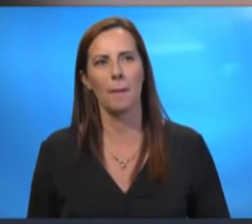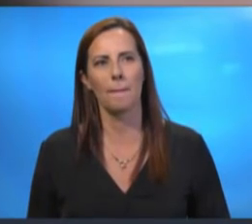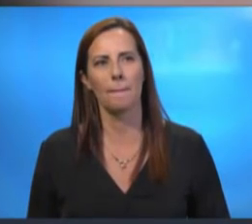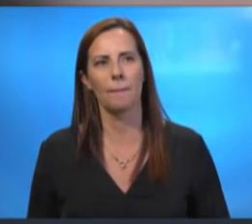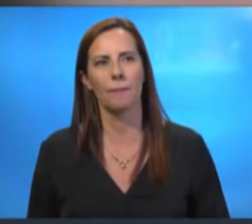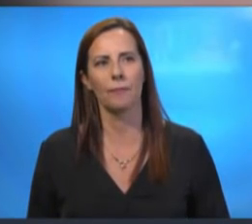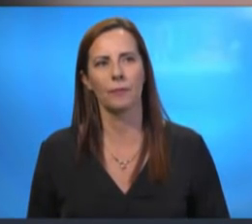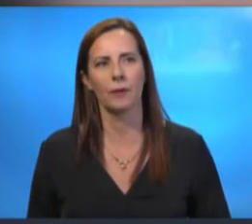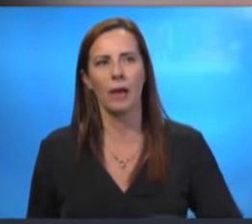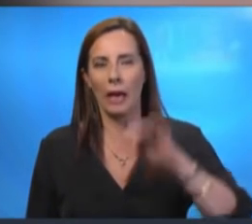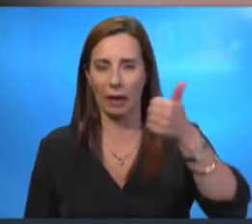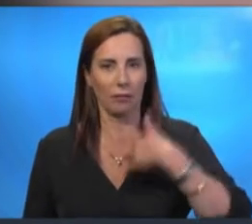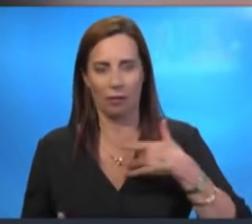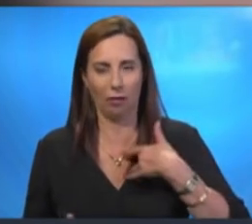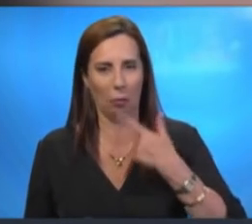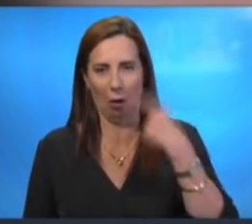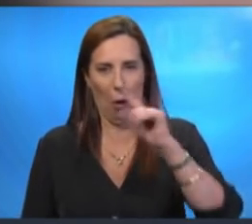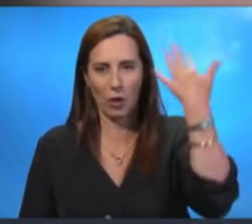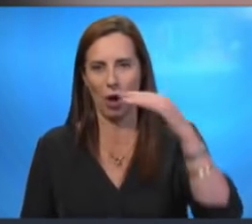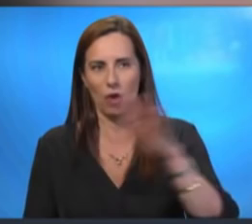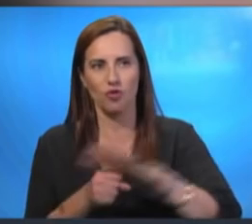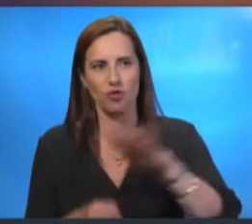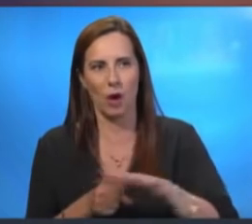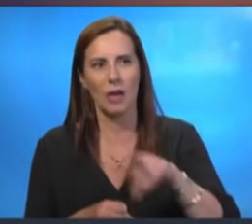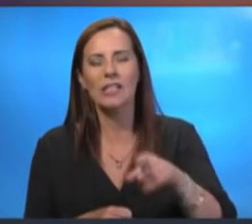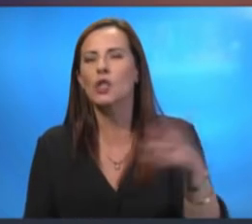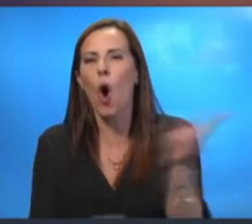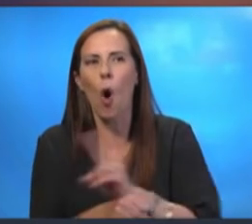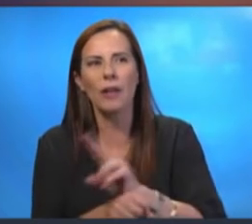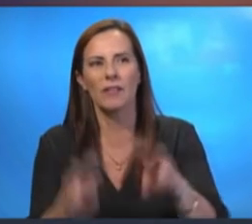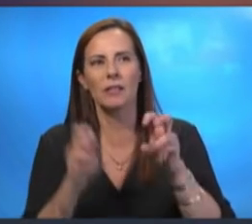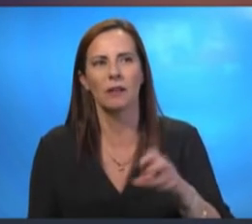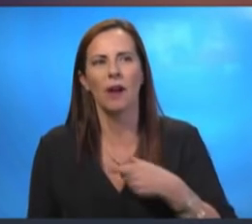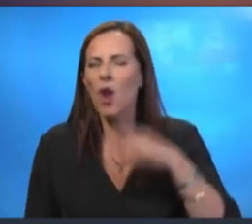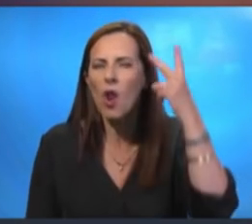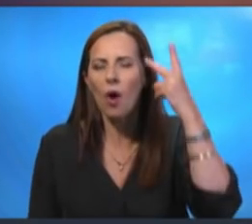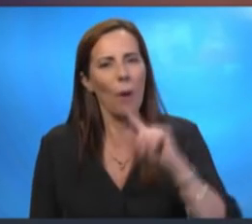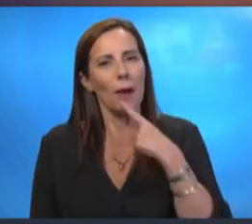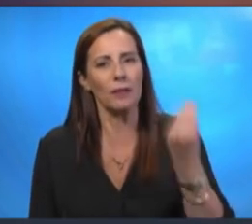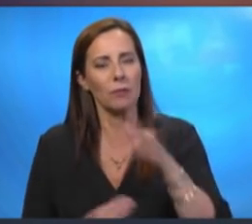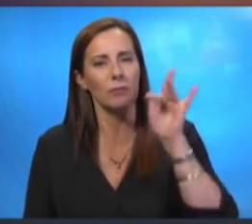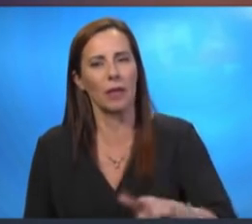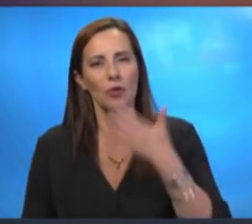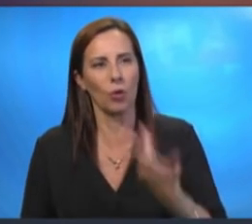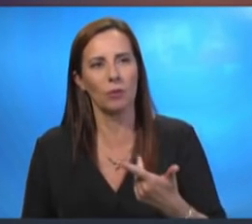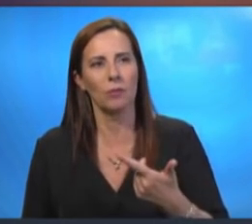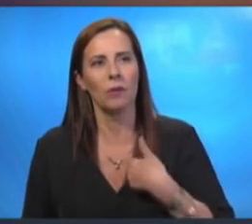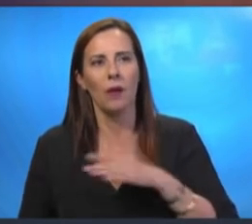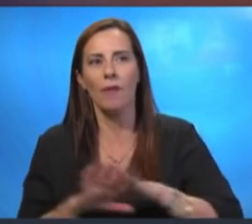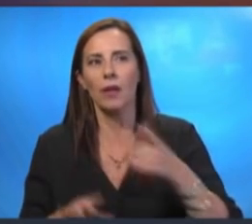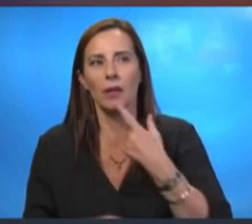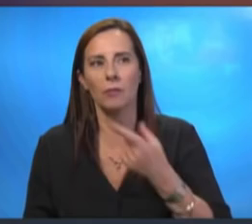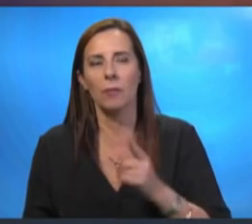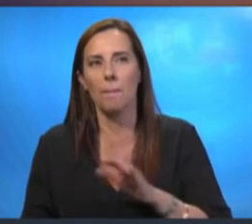Yes, I deny the Holocaust. It's an extortion racket. You are simple. I haven't put out anti-Semitic views. I've put out counter-Semitic